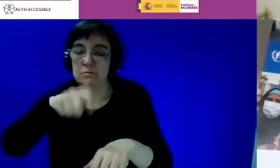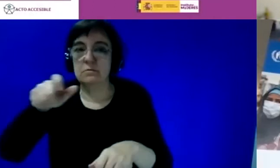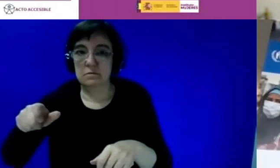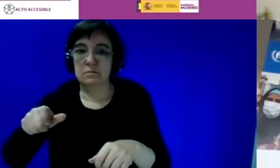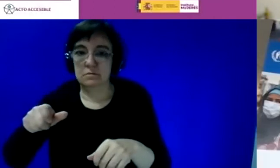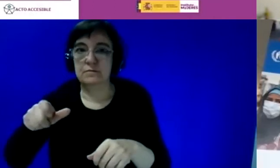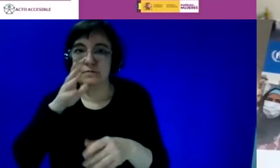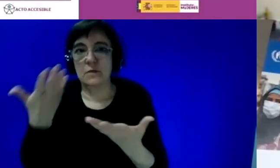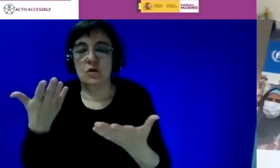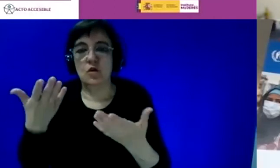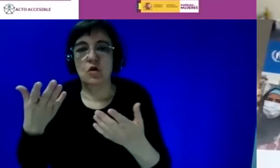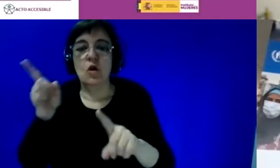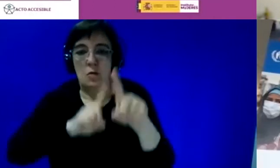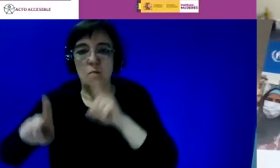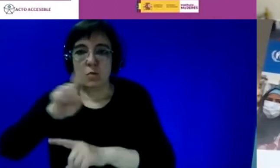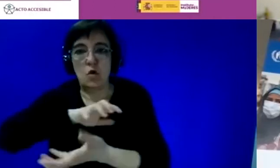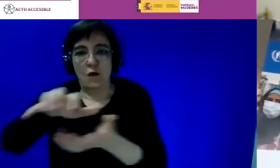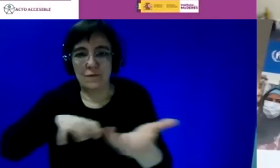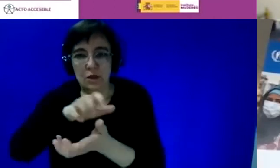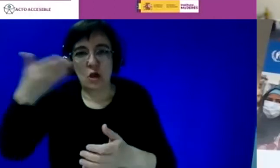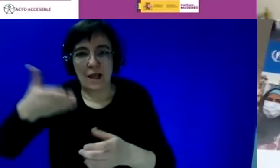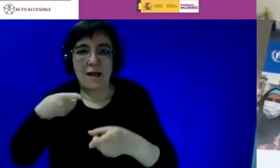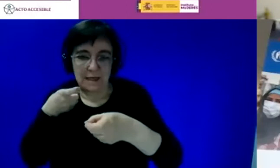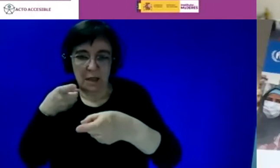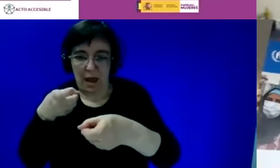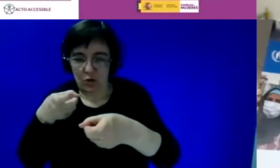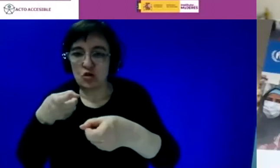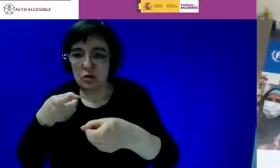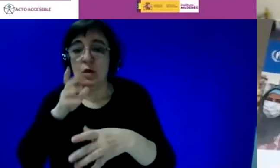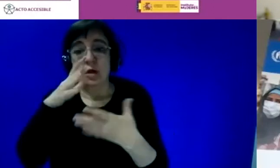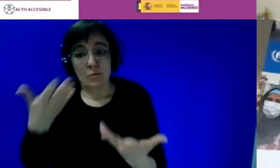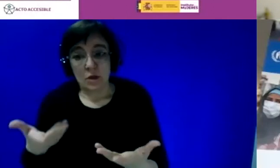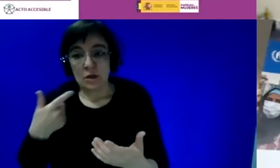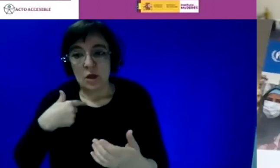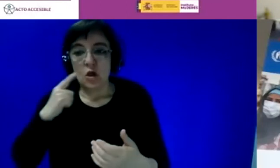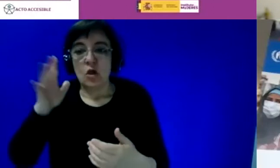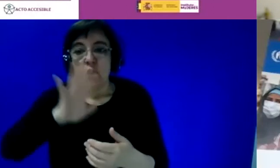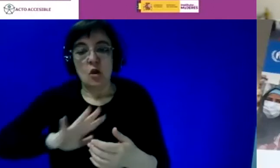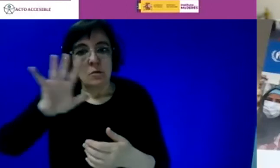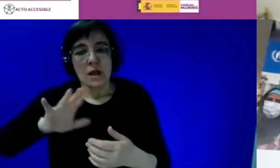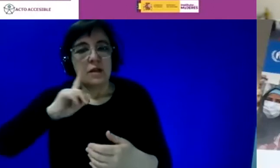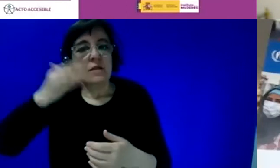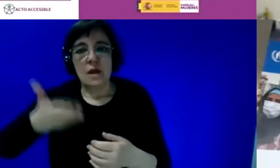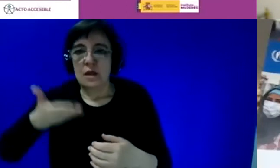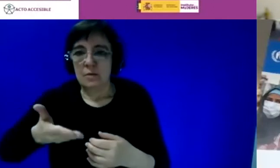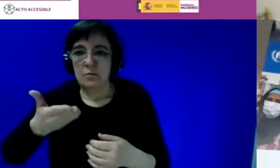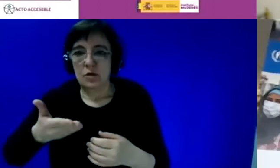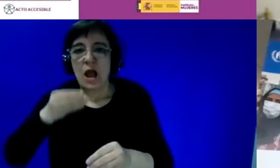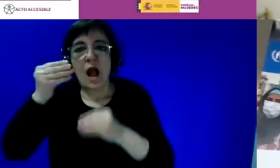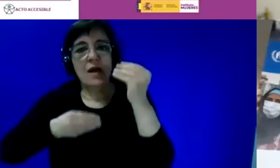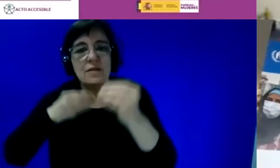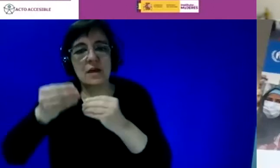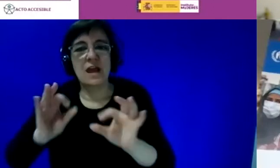they require in this armed conflict. That's why we feel it's